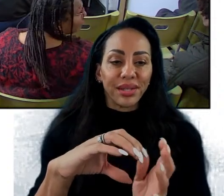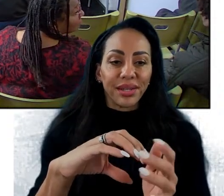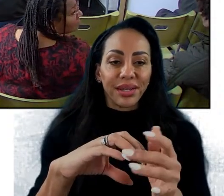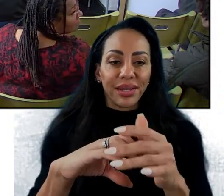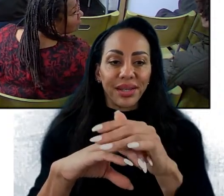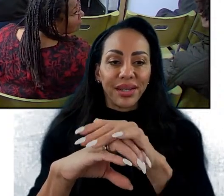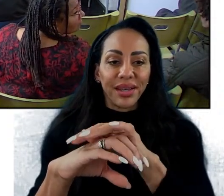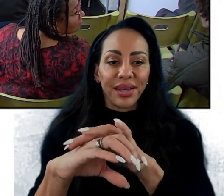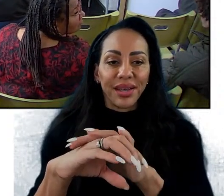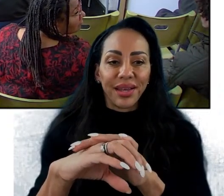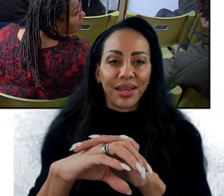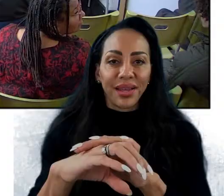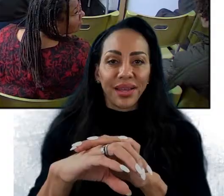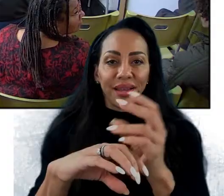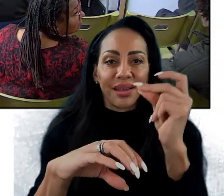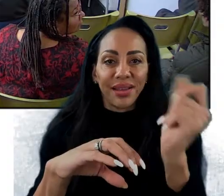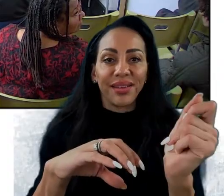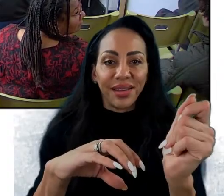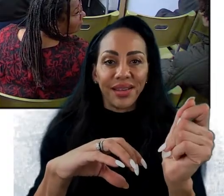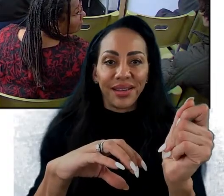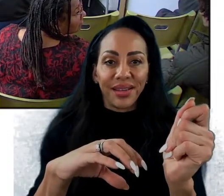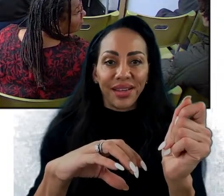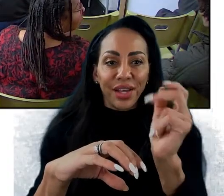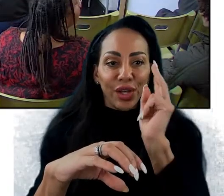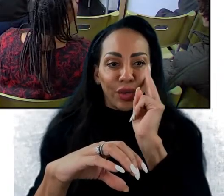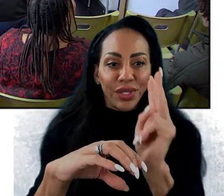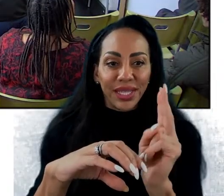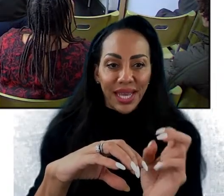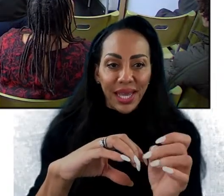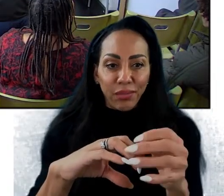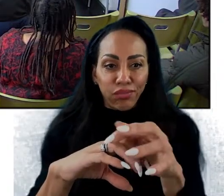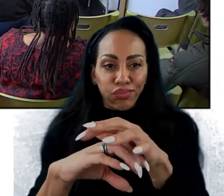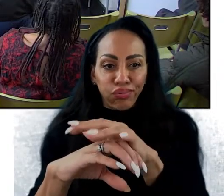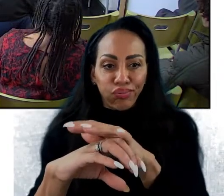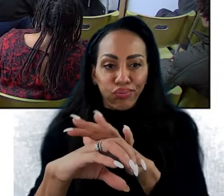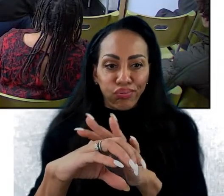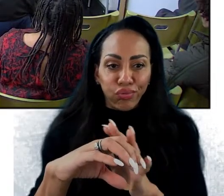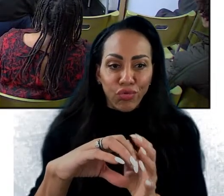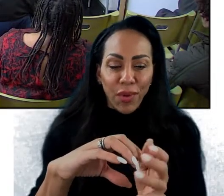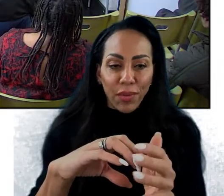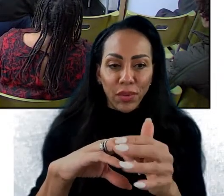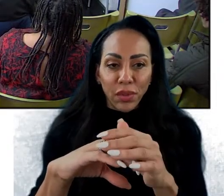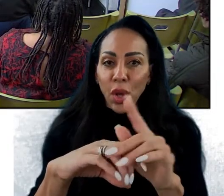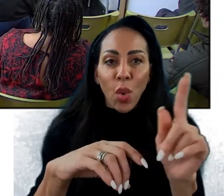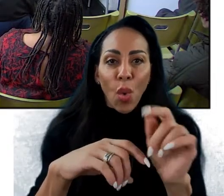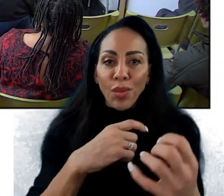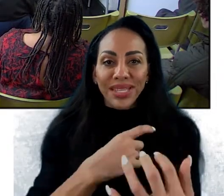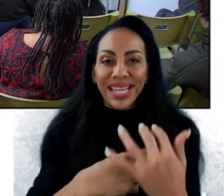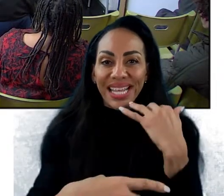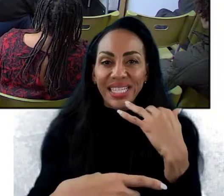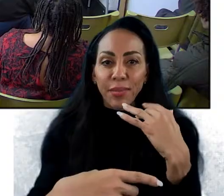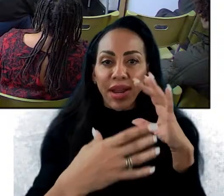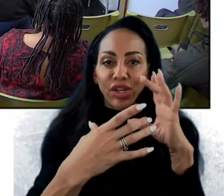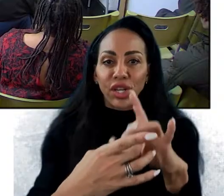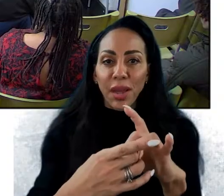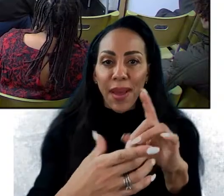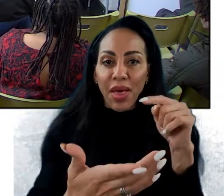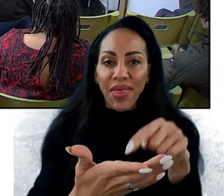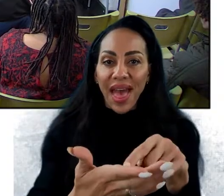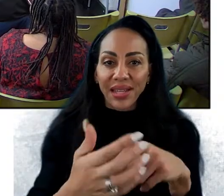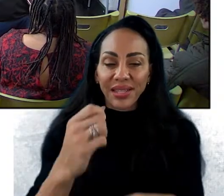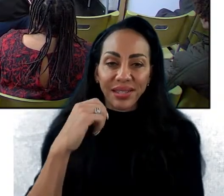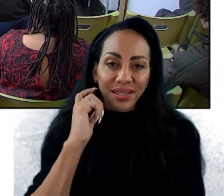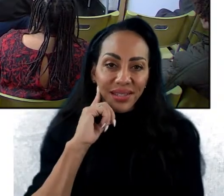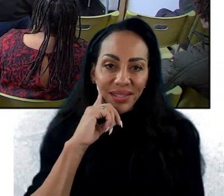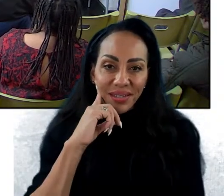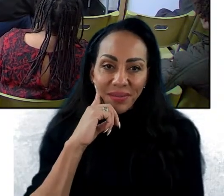then there's a sudden jump where you suddenly have this gradient of ripples, and I was wondering what the inspiration was behind that element of it.